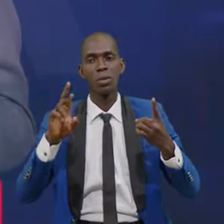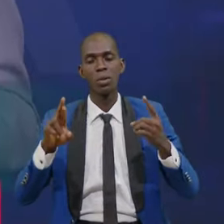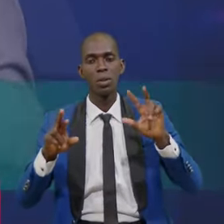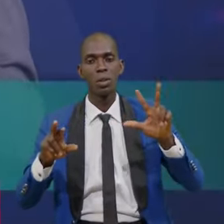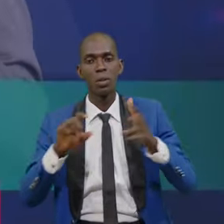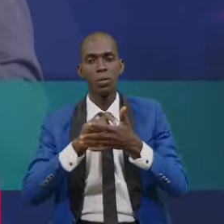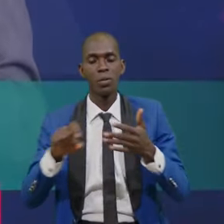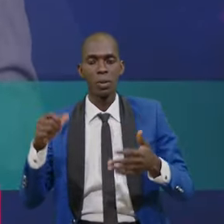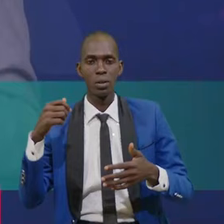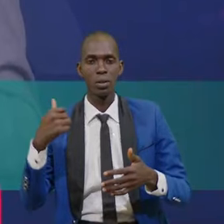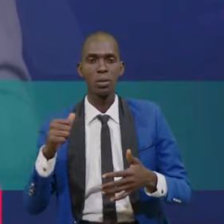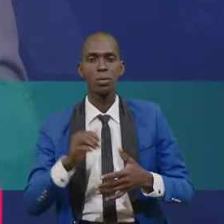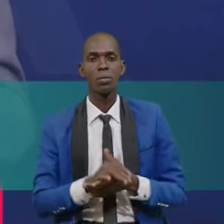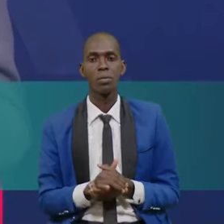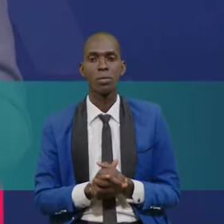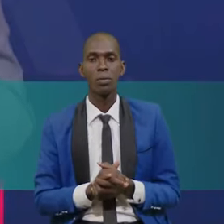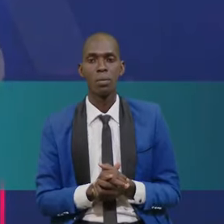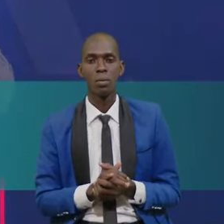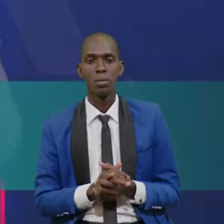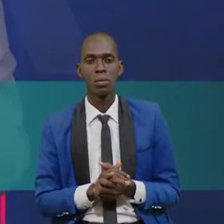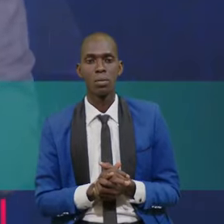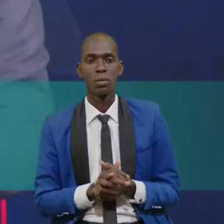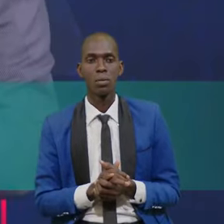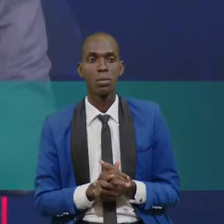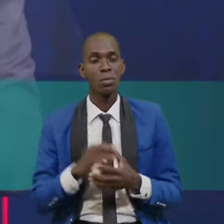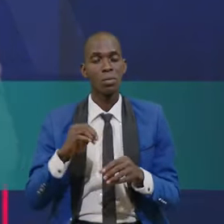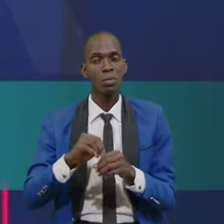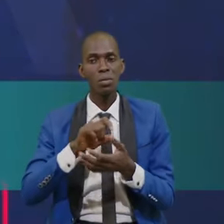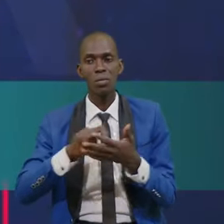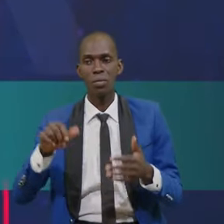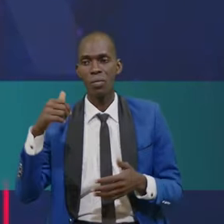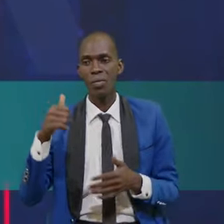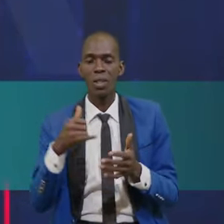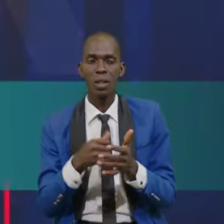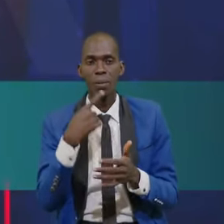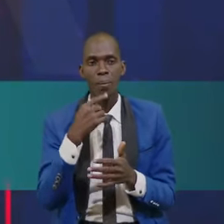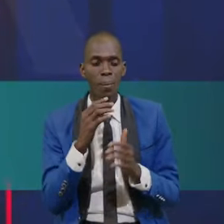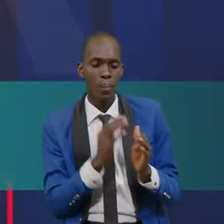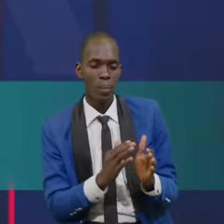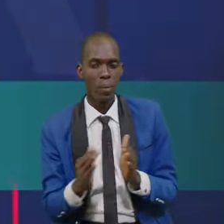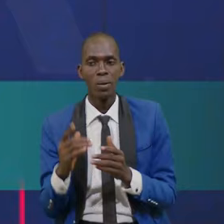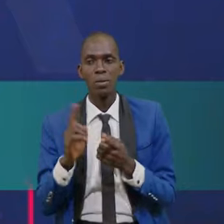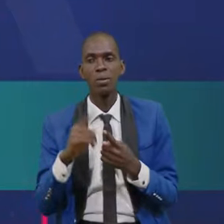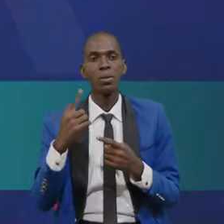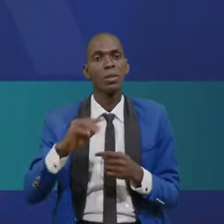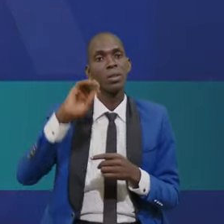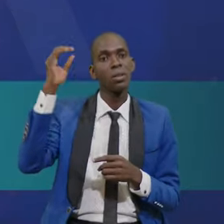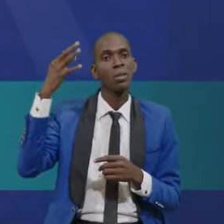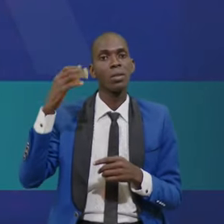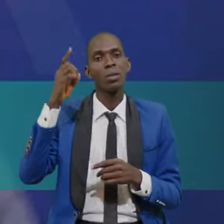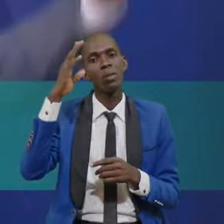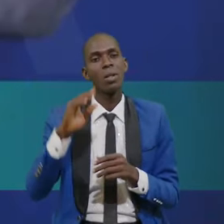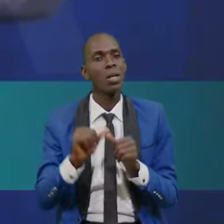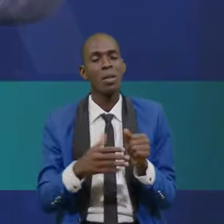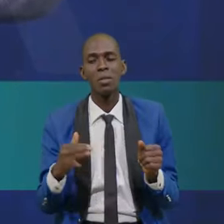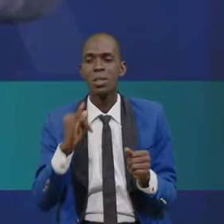We're looking at verse 10. In verse 10 it says, according to the grace of God. Everything is by the